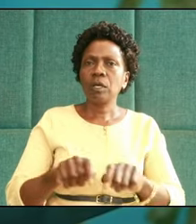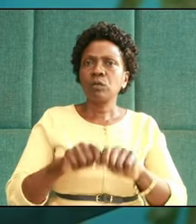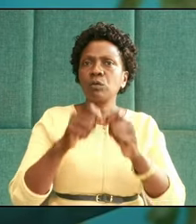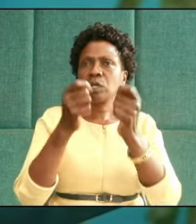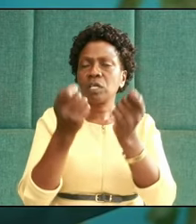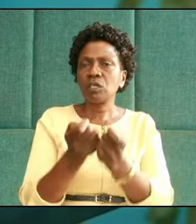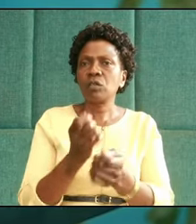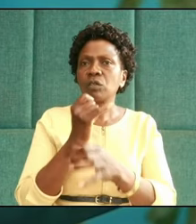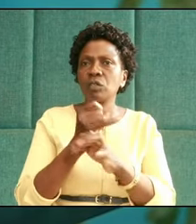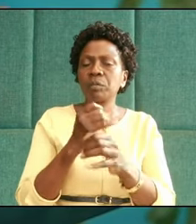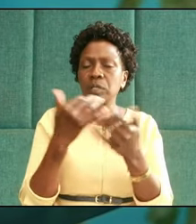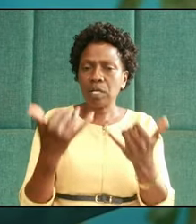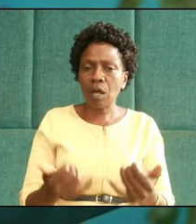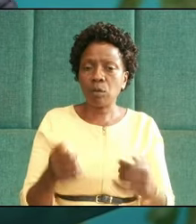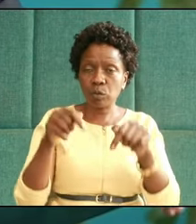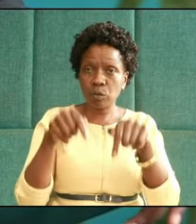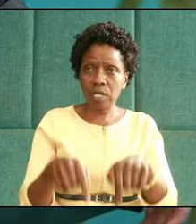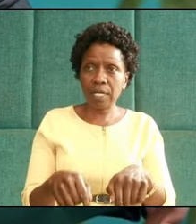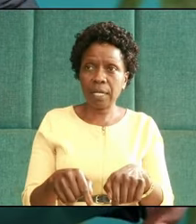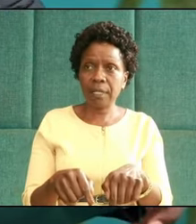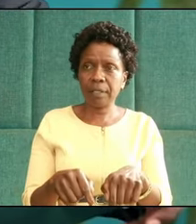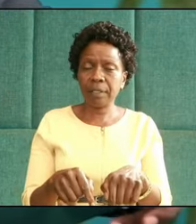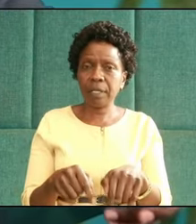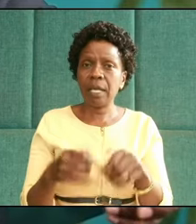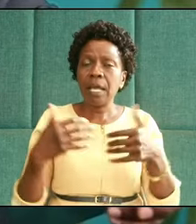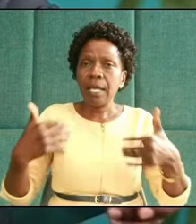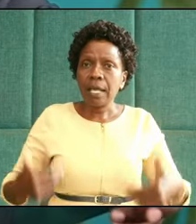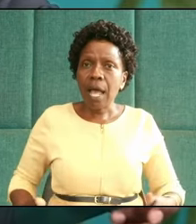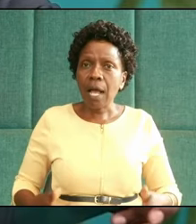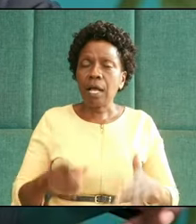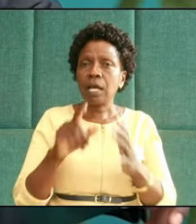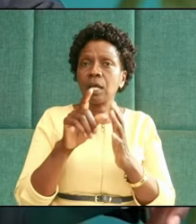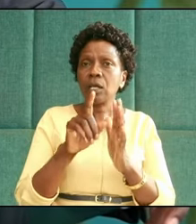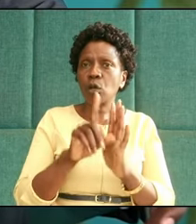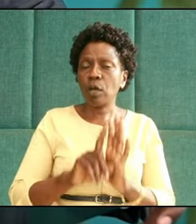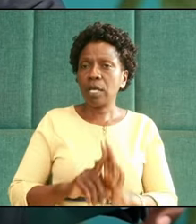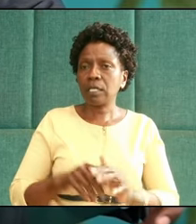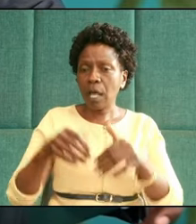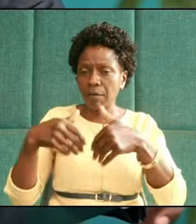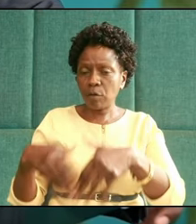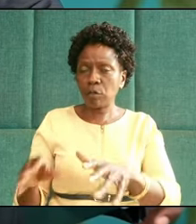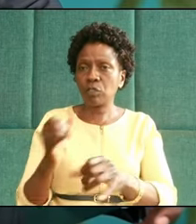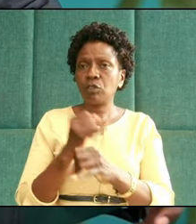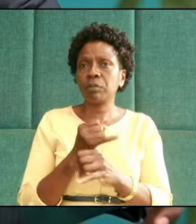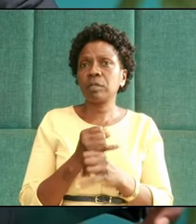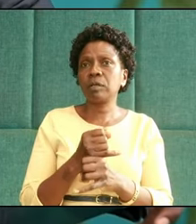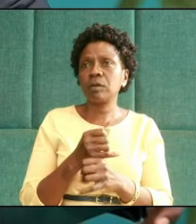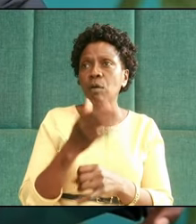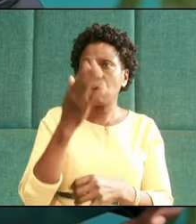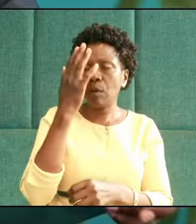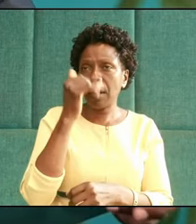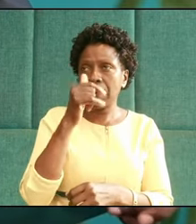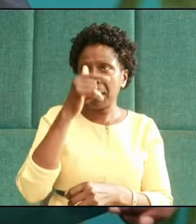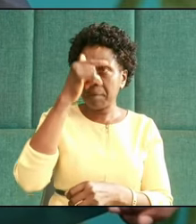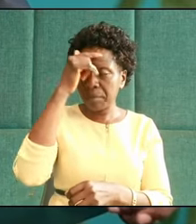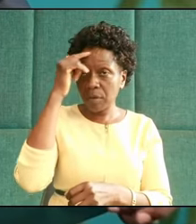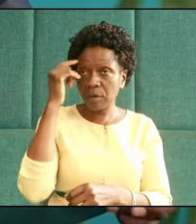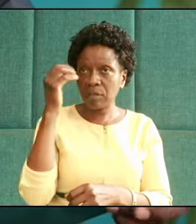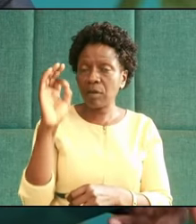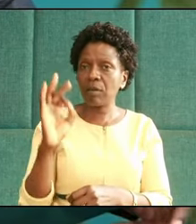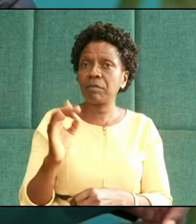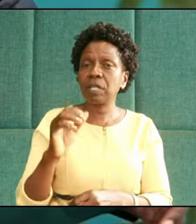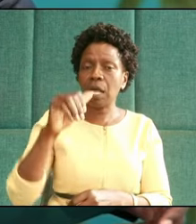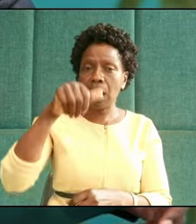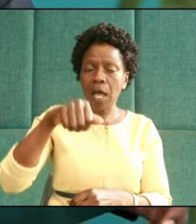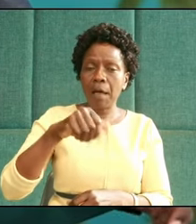Traditional jobs. Now, today, young lawyers have lost their jobs. Because of the Watson app, I